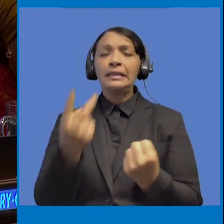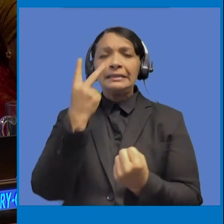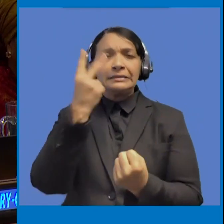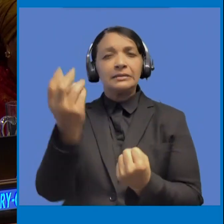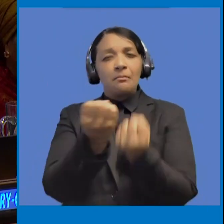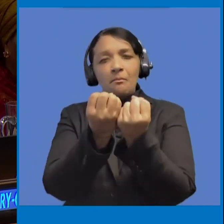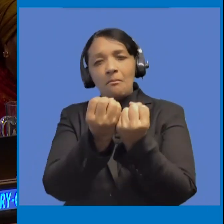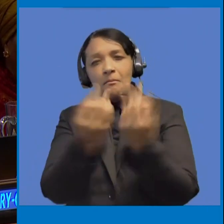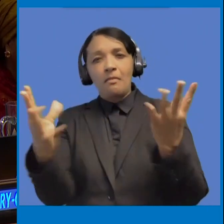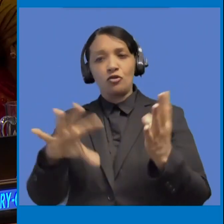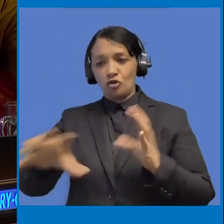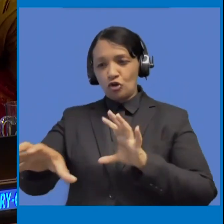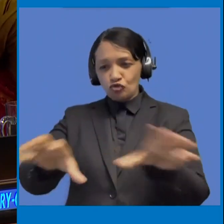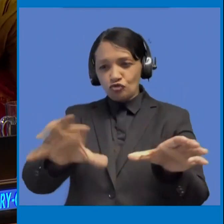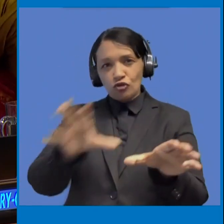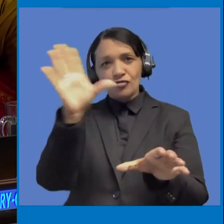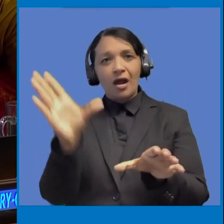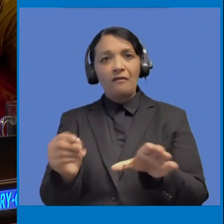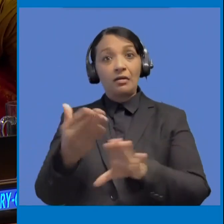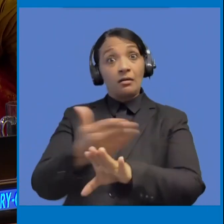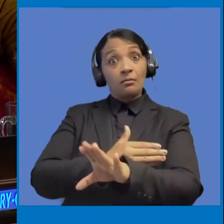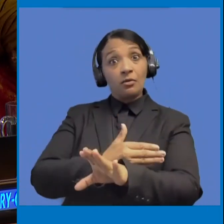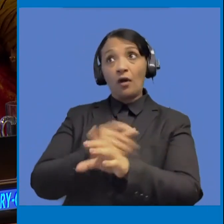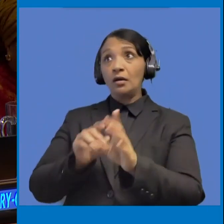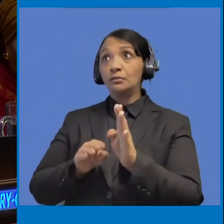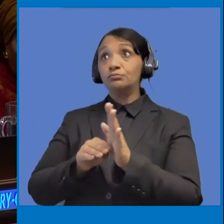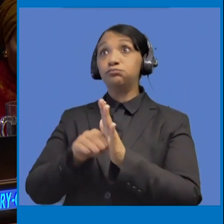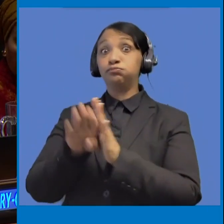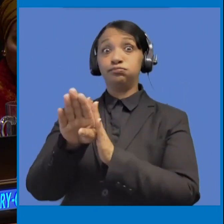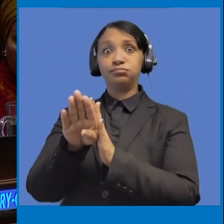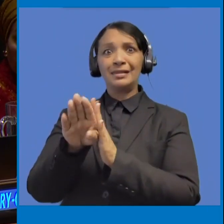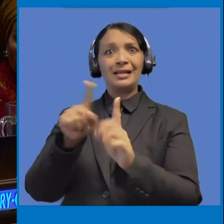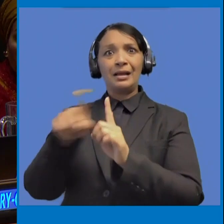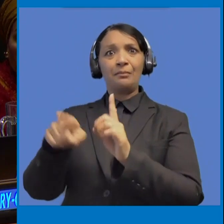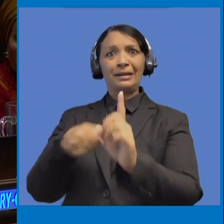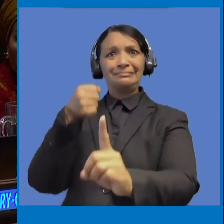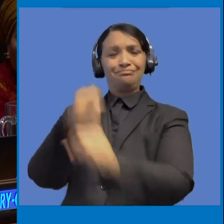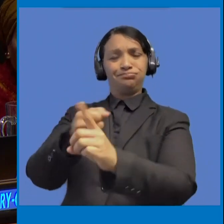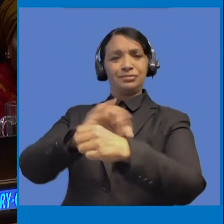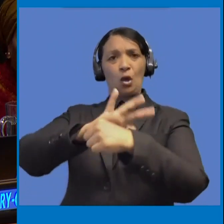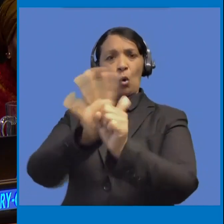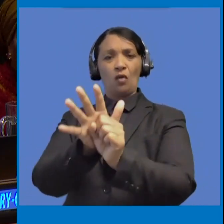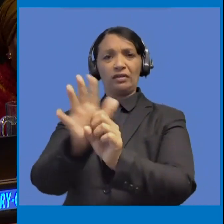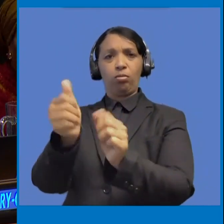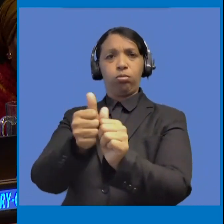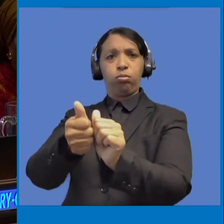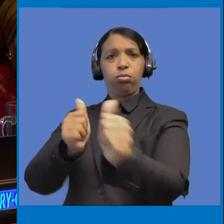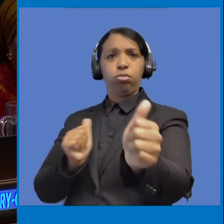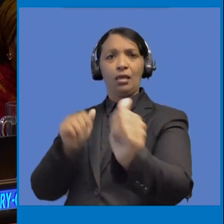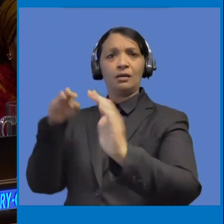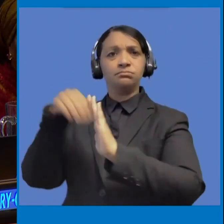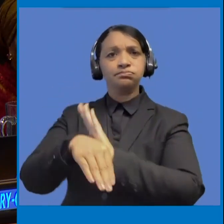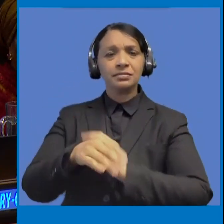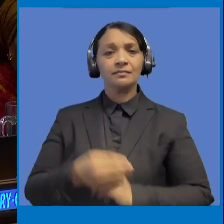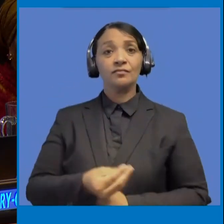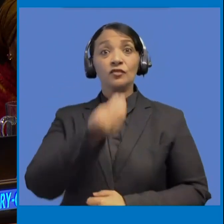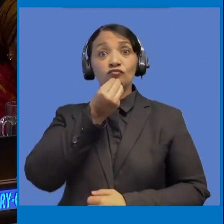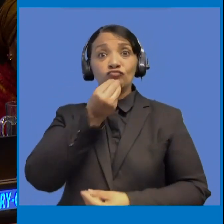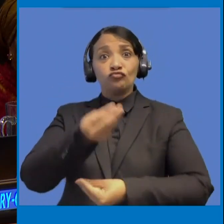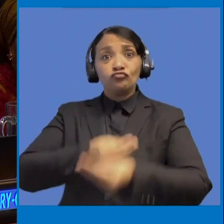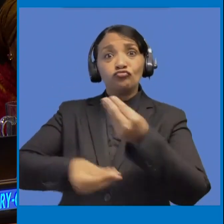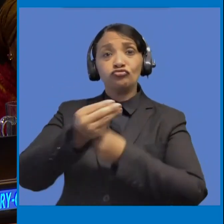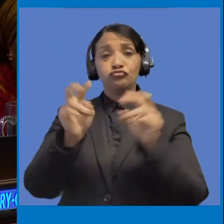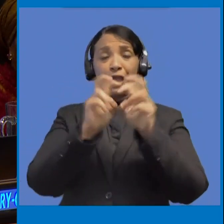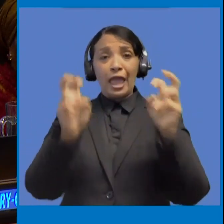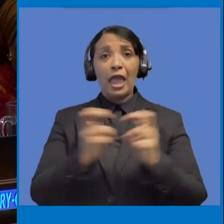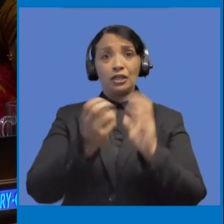before COVID-19 was lost to the pandemic. High food energy prices, made worse by